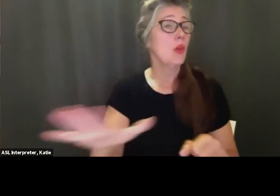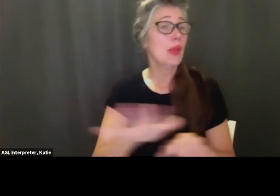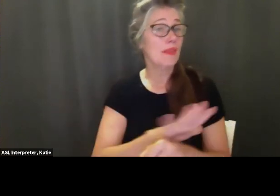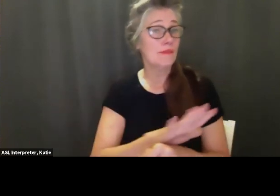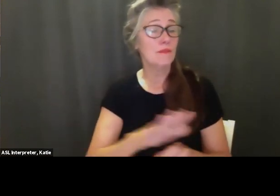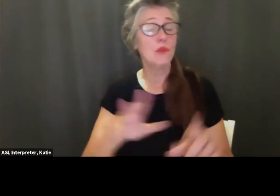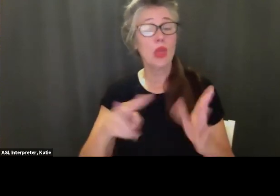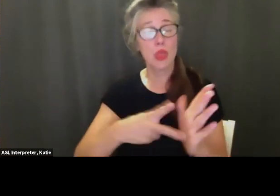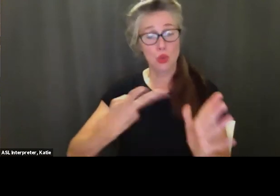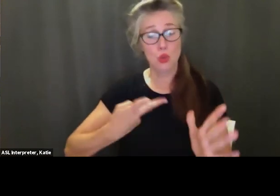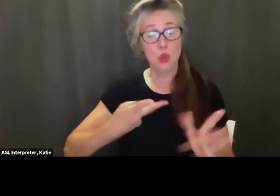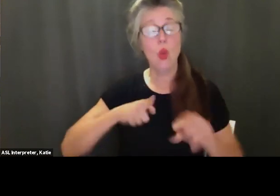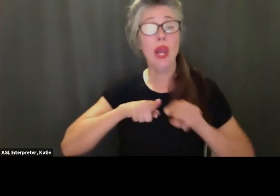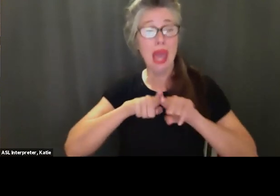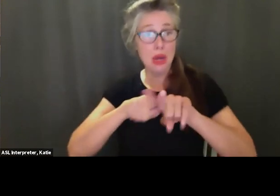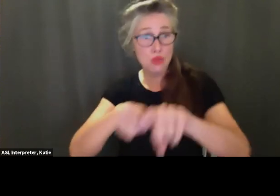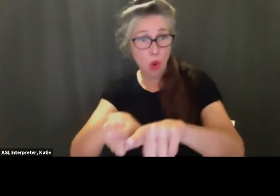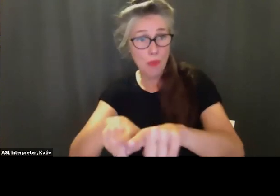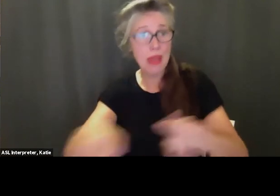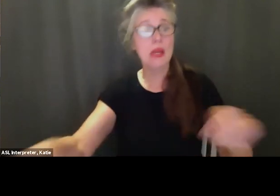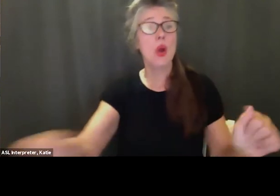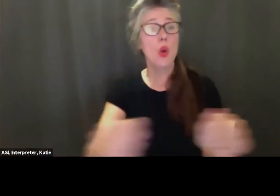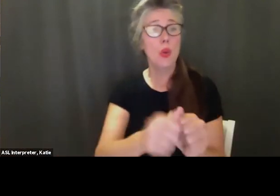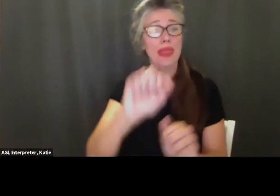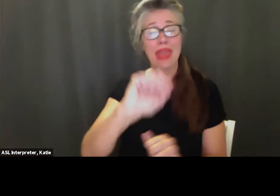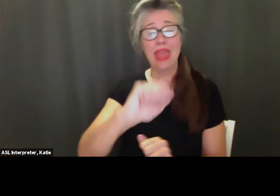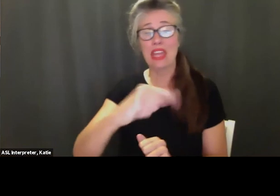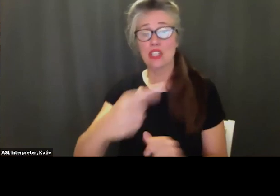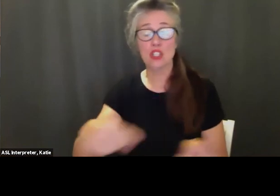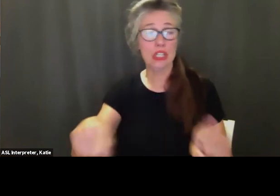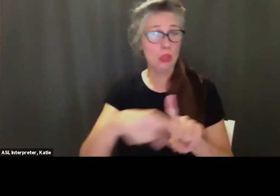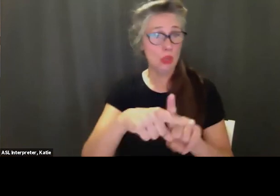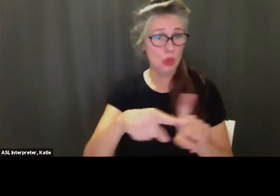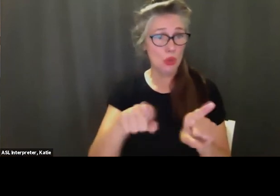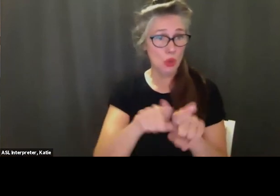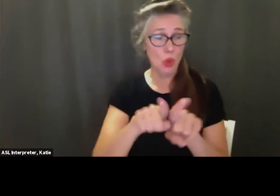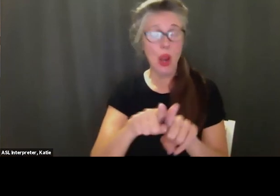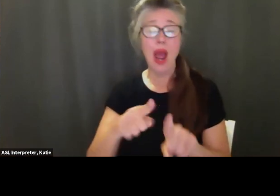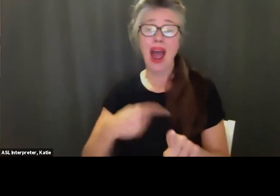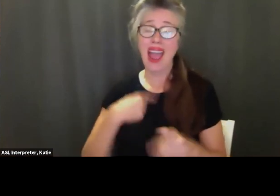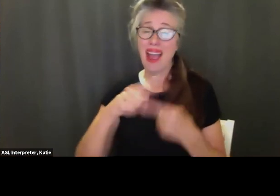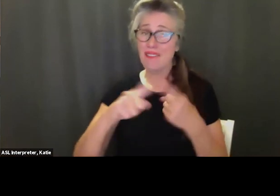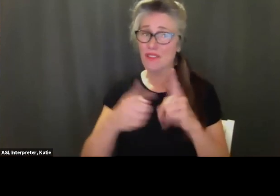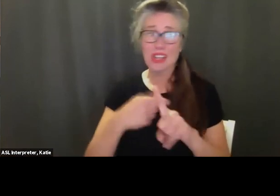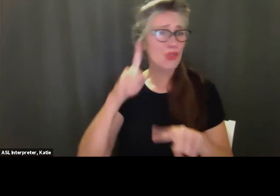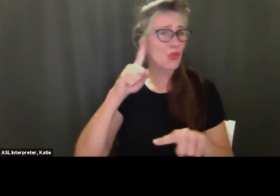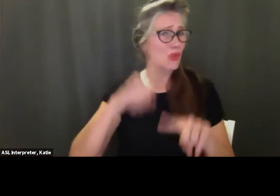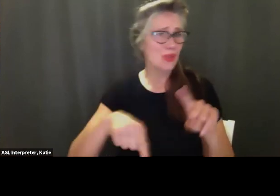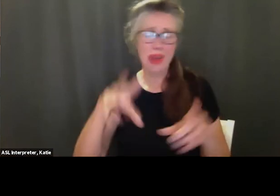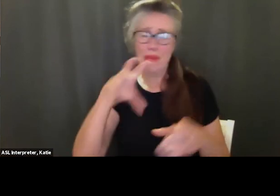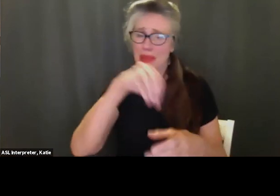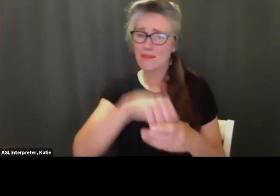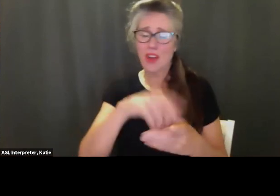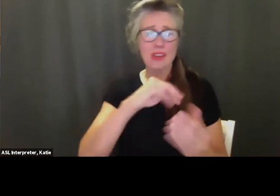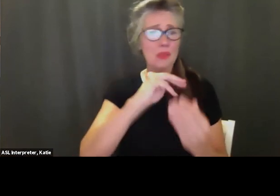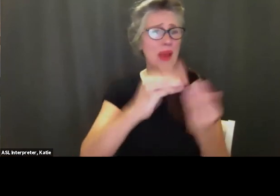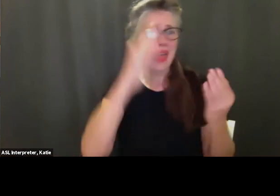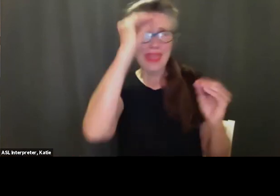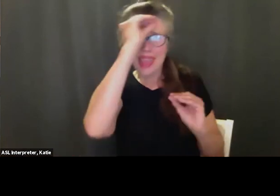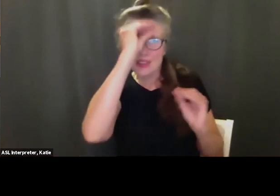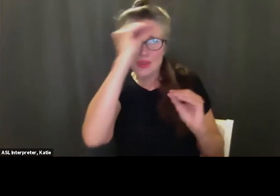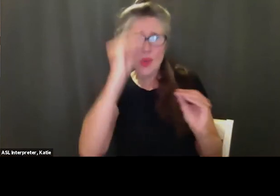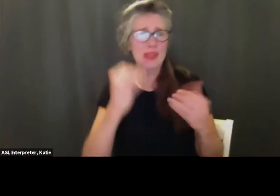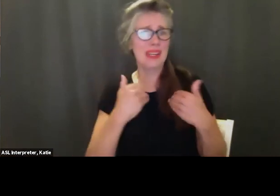AP too. I have had friends who haven't been part of these programs who didn't even know that they had these